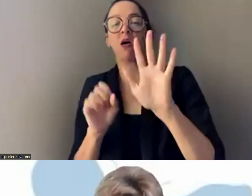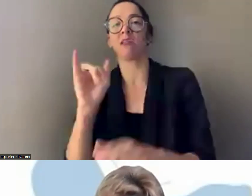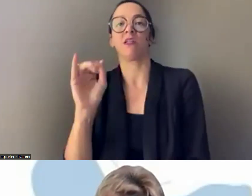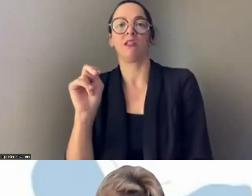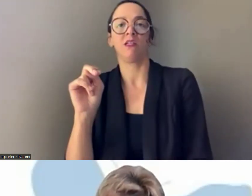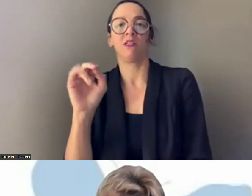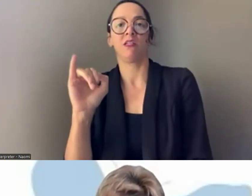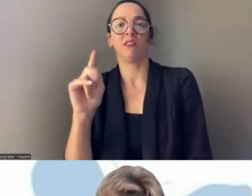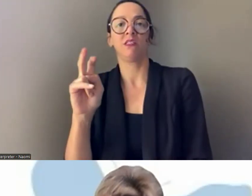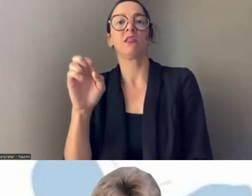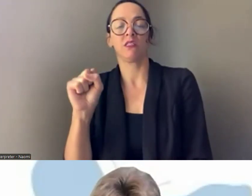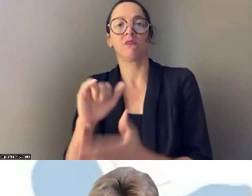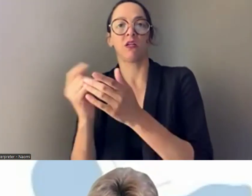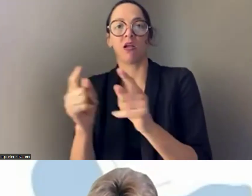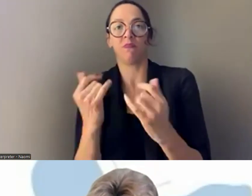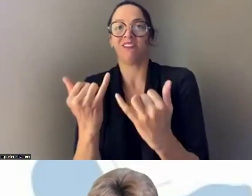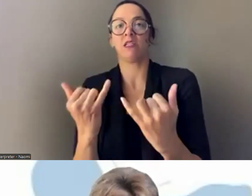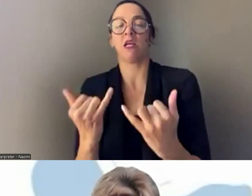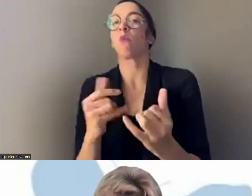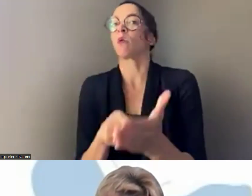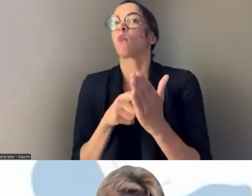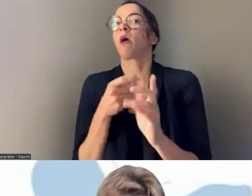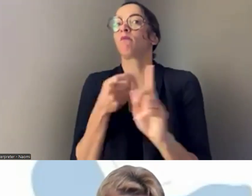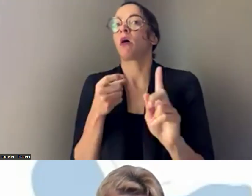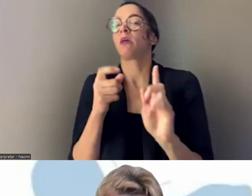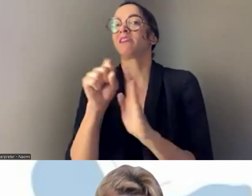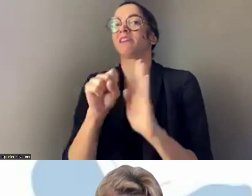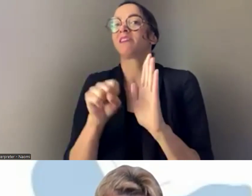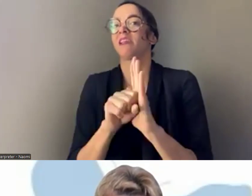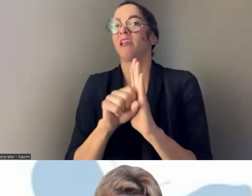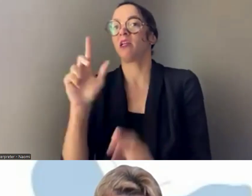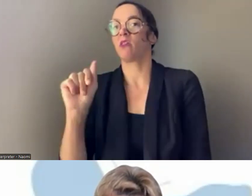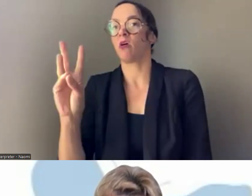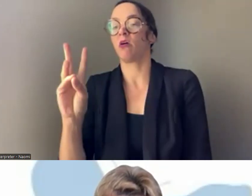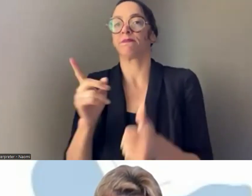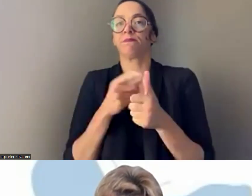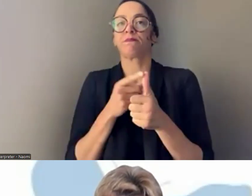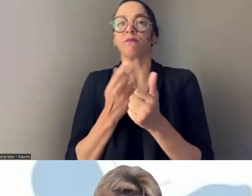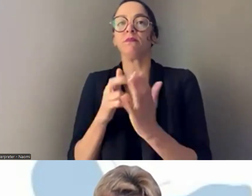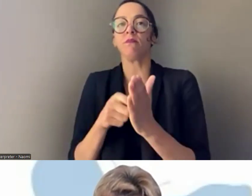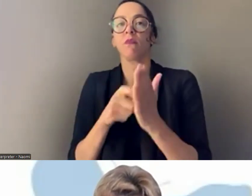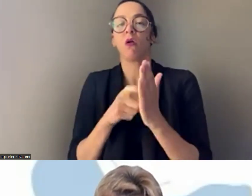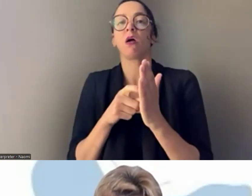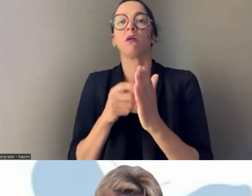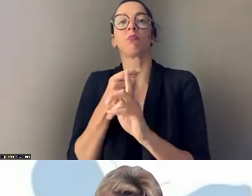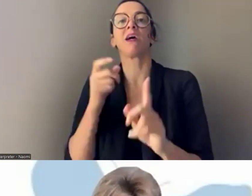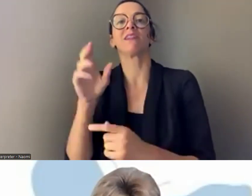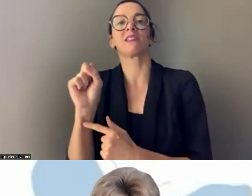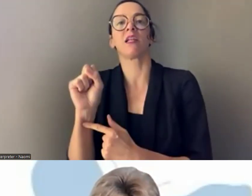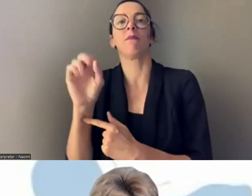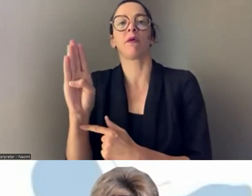now, required by state law. One is required by Senate Bill 1121, that